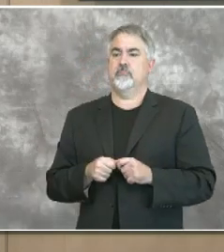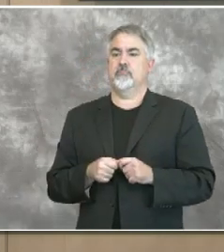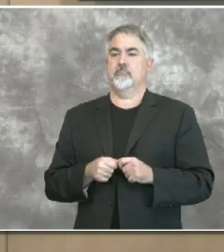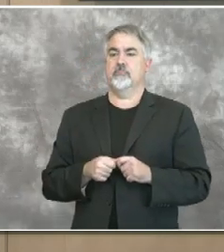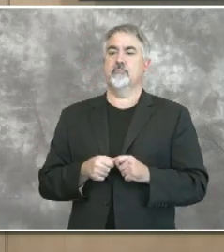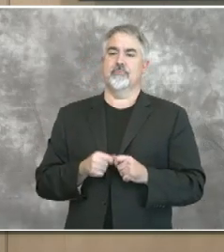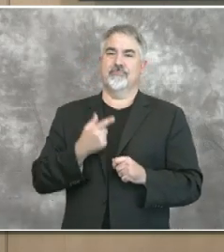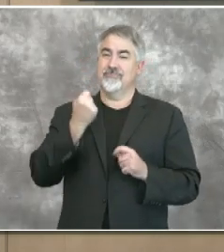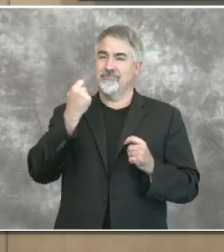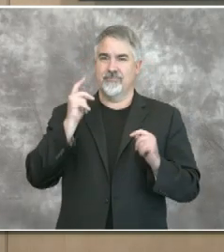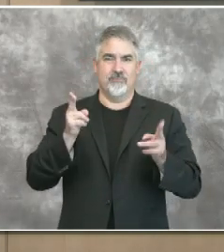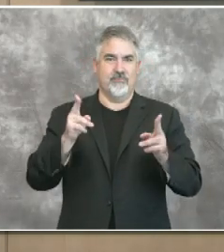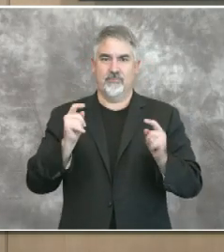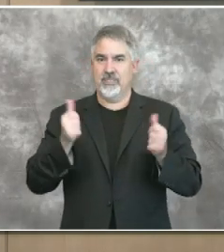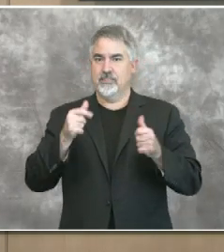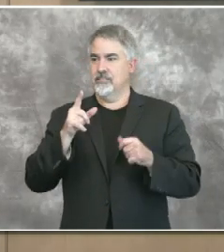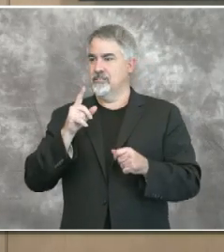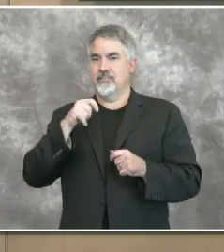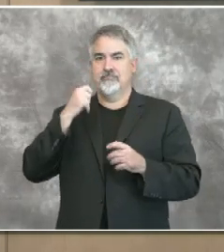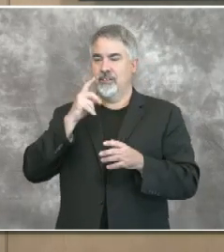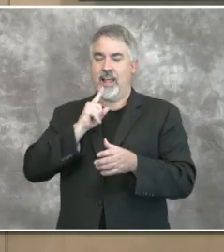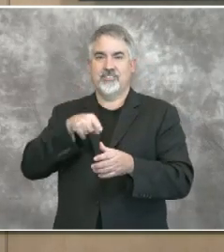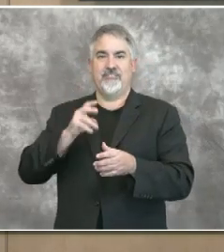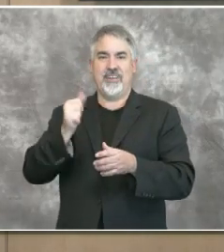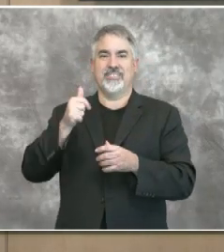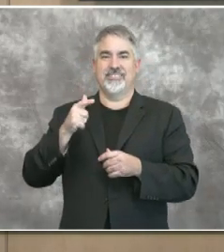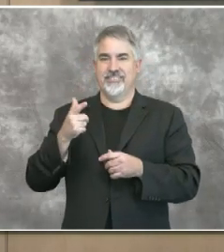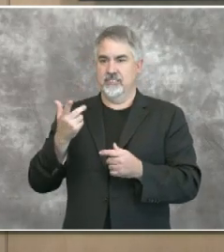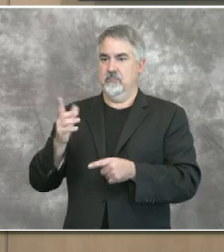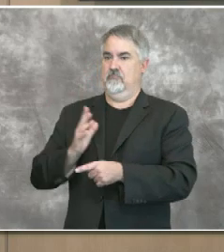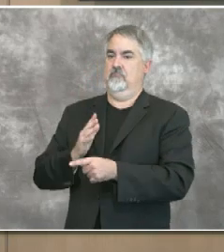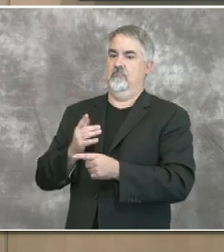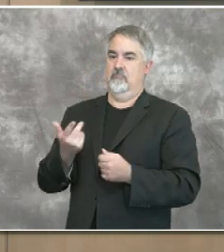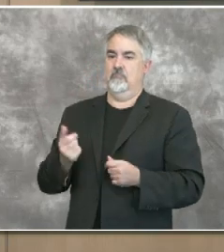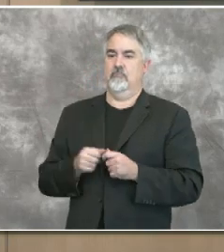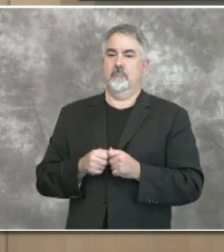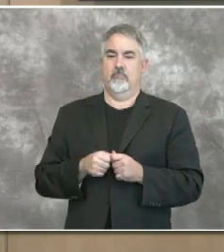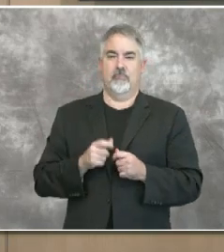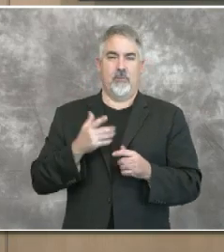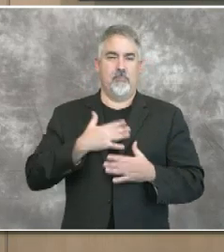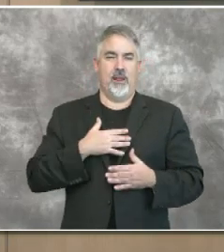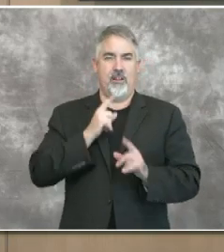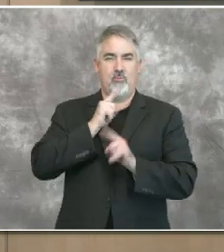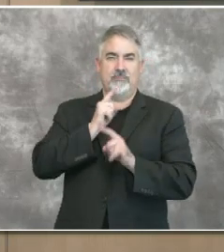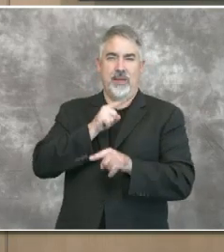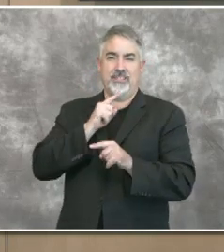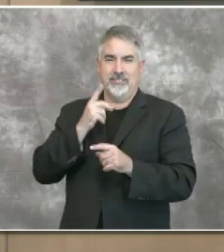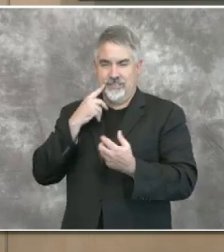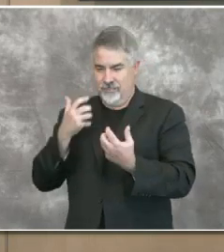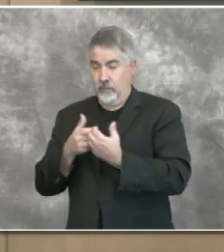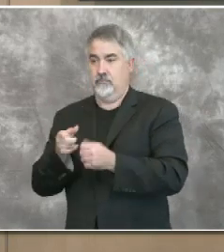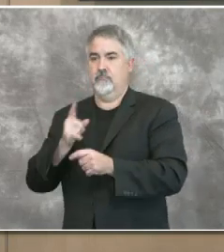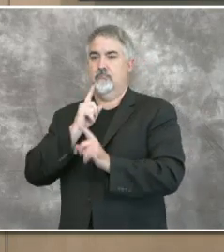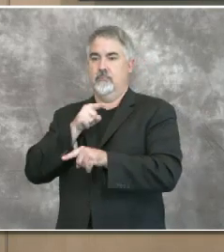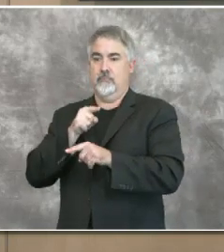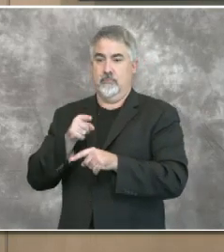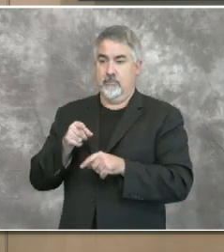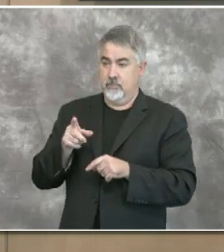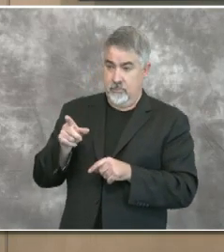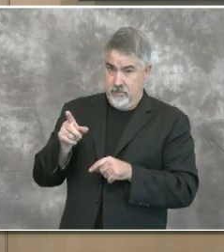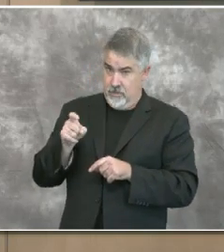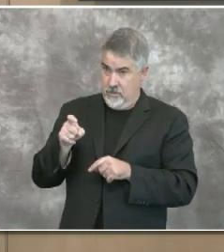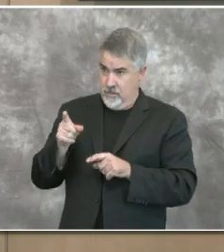tests based on antibodies. And how those tests are interpreted in terms of understanding whether